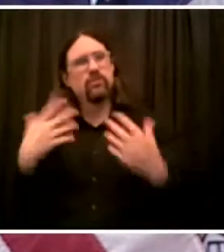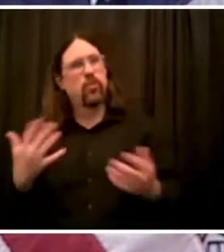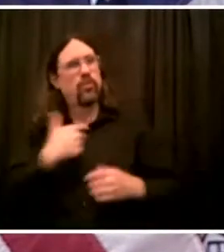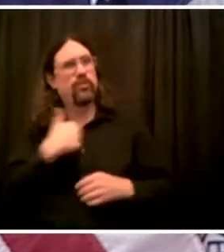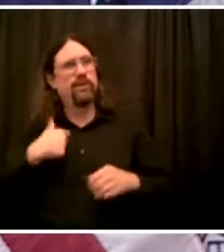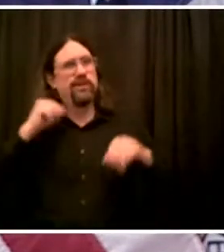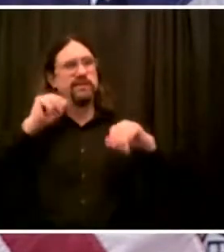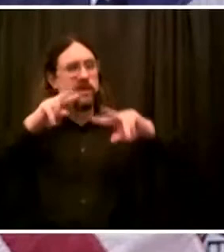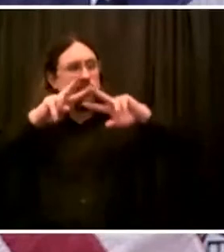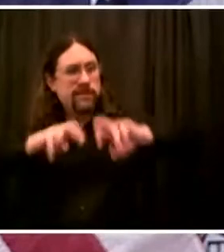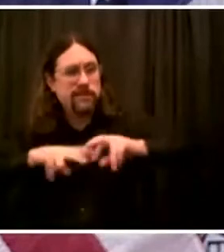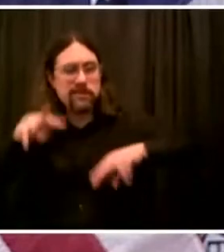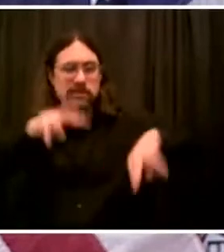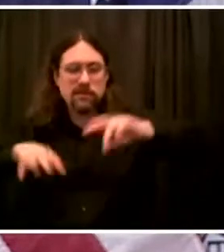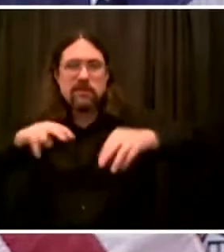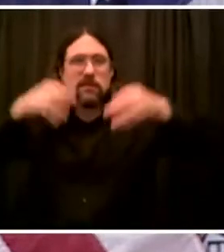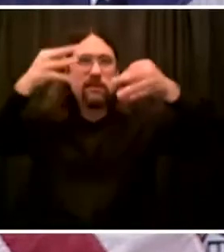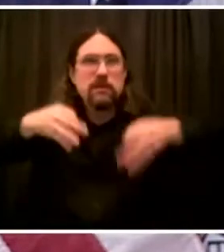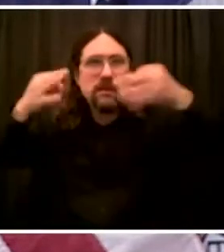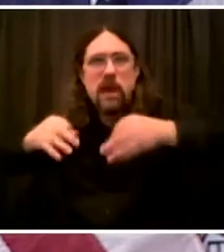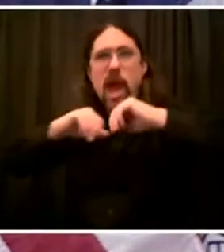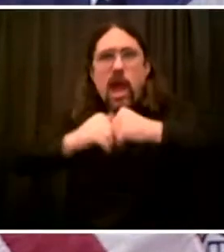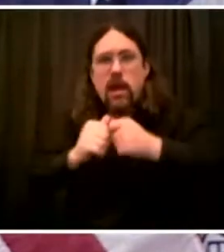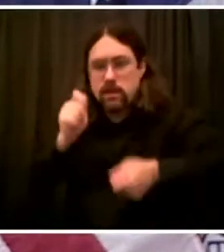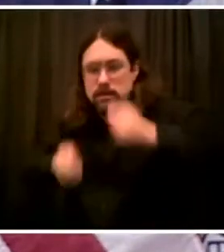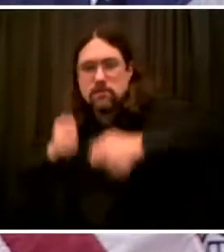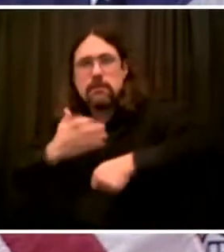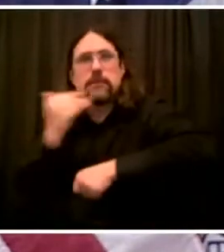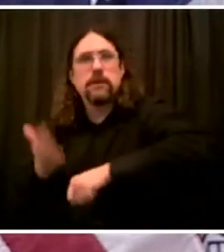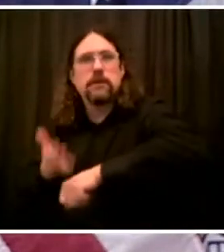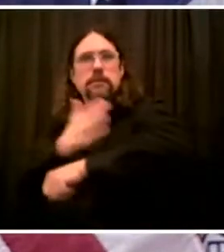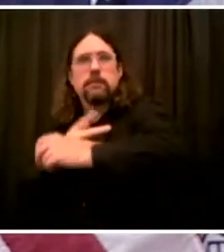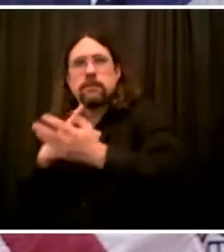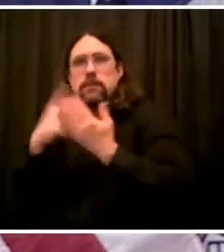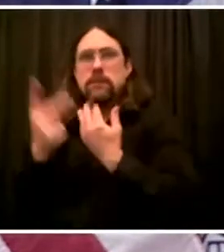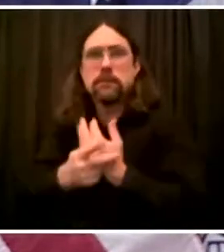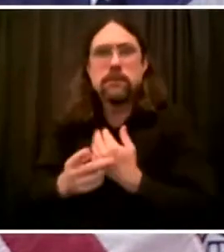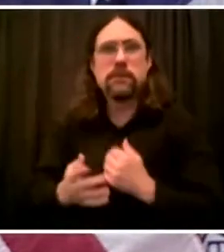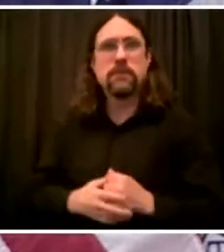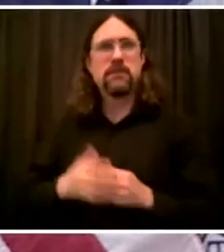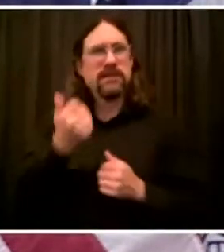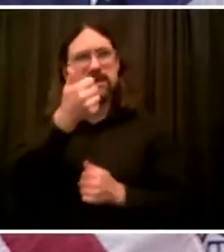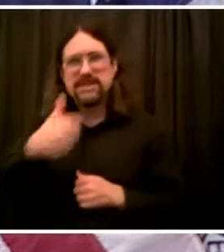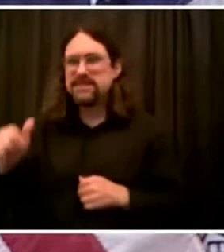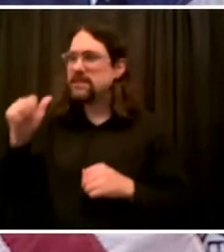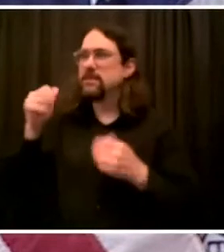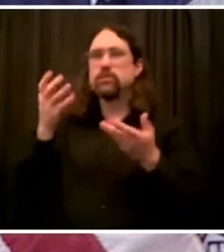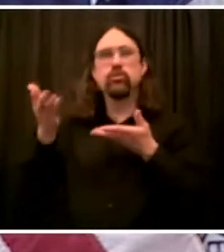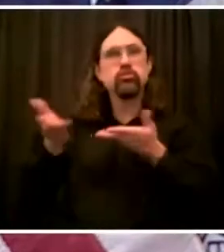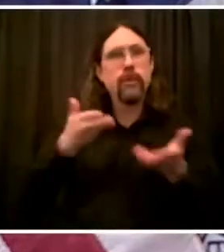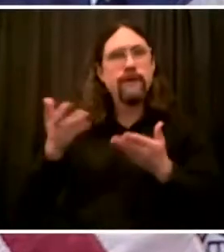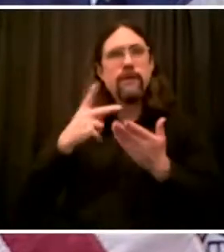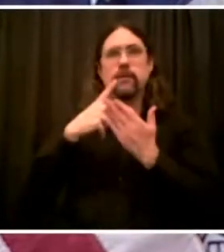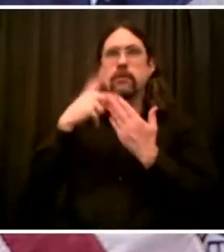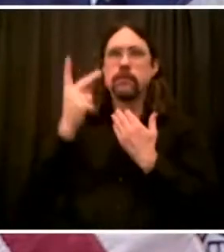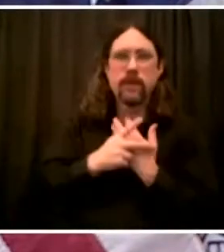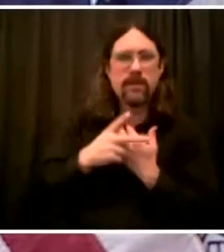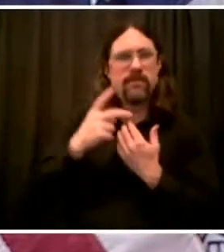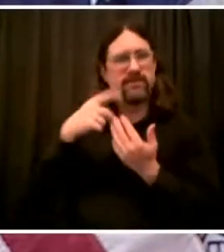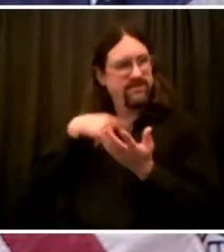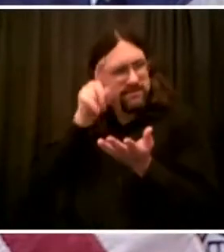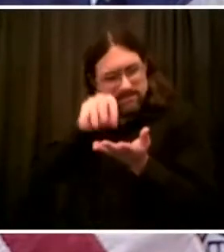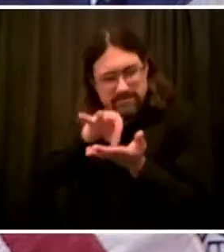people to hear who have not been working on this issue a long time, but if you work on this issue a long time, you know how extraordinarily difficult it is to get someone who's